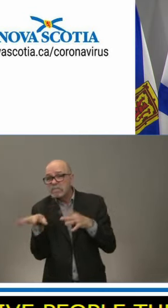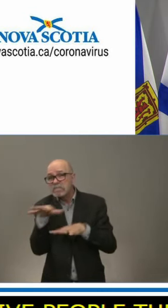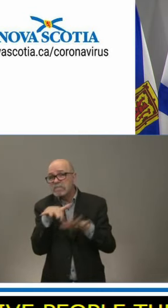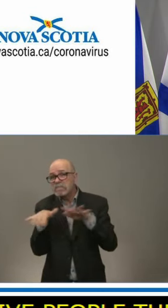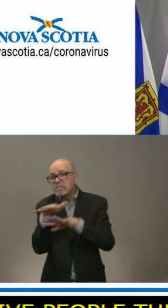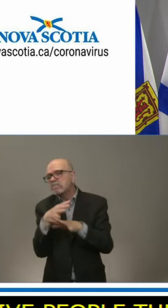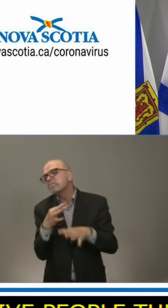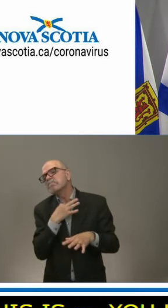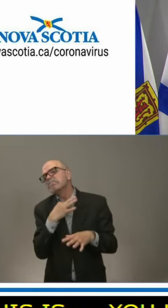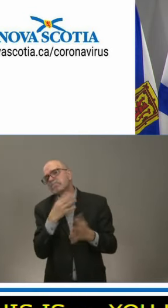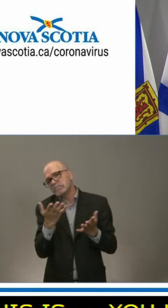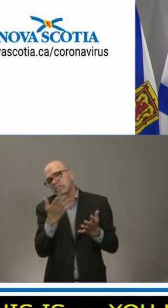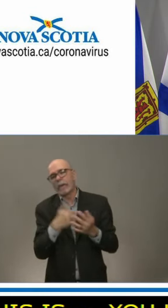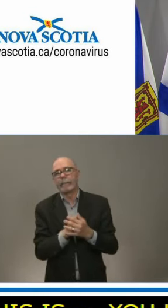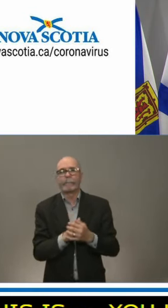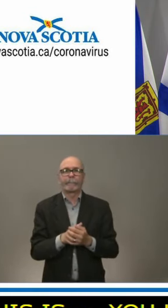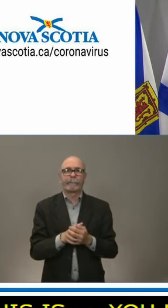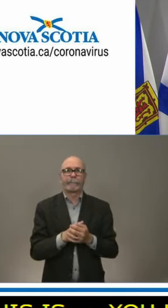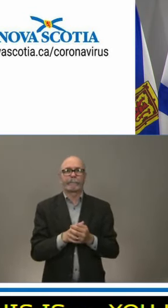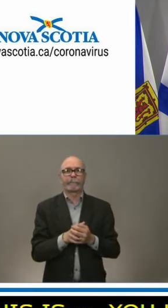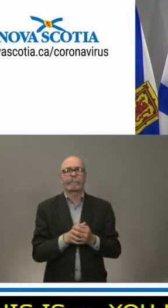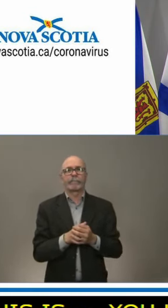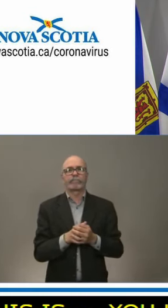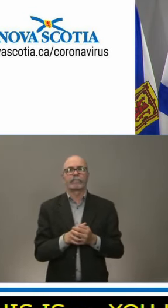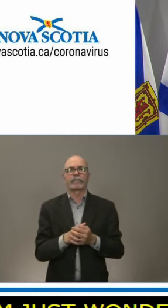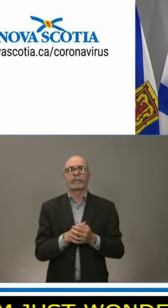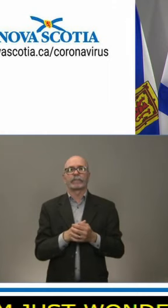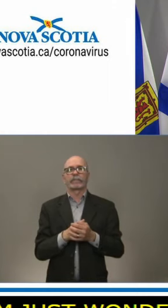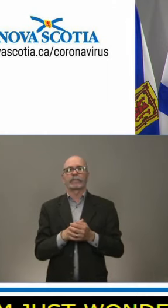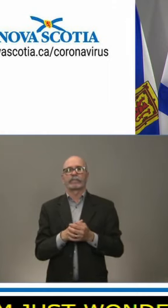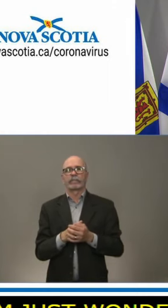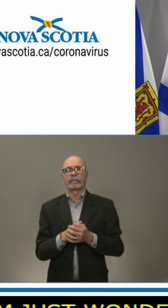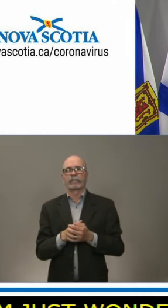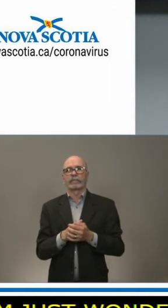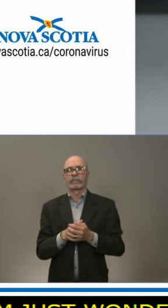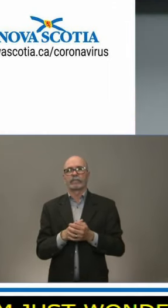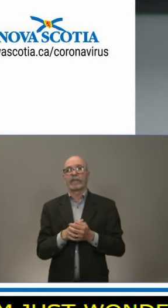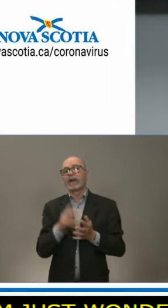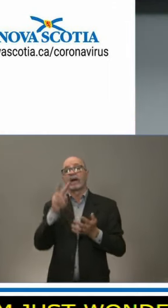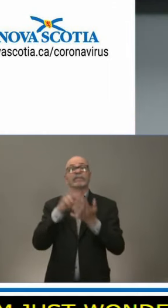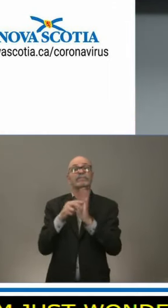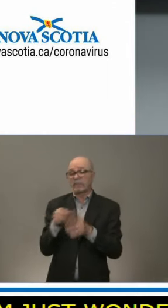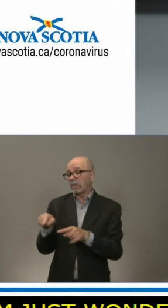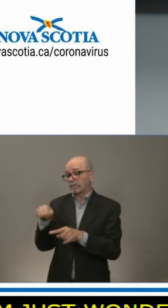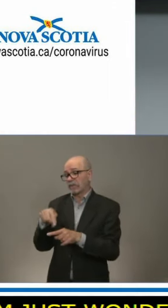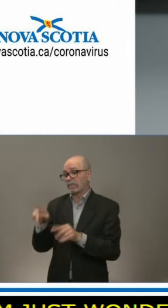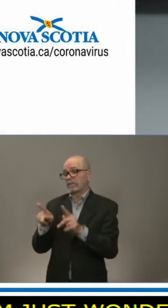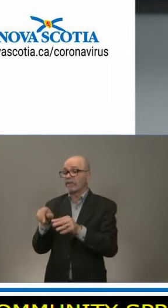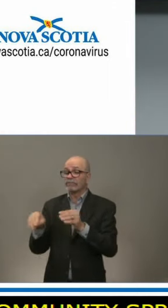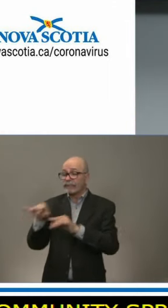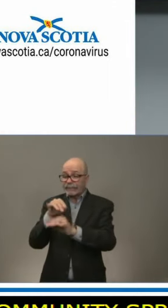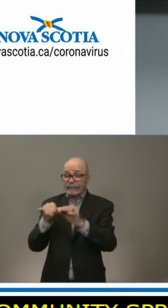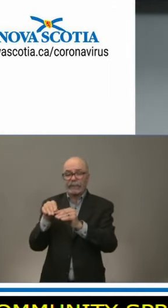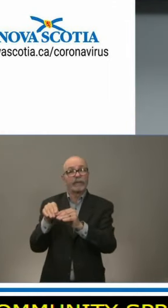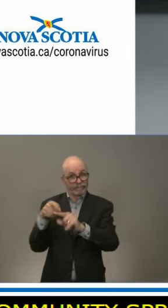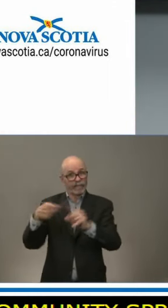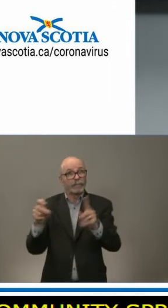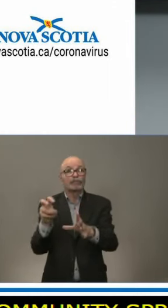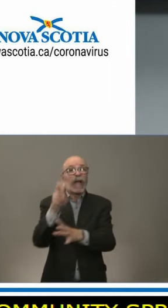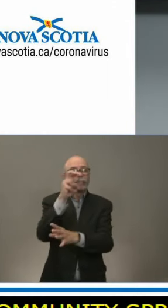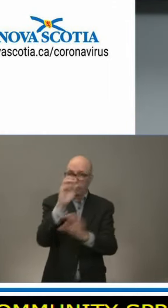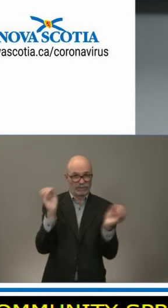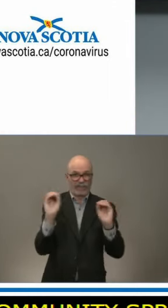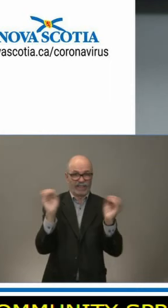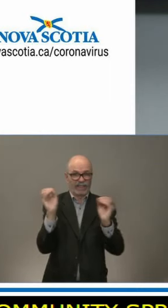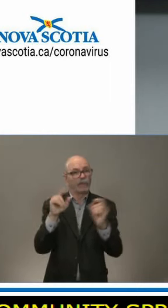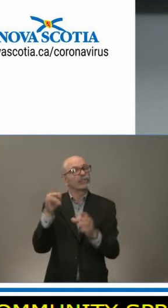relation to travel at this point or other known cases? So if we look over all our cases that have happened over the last month, we still know about 90% of those